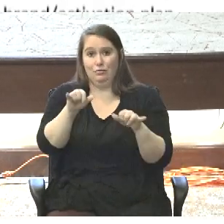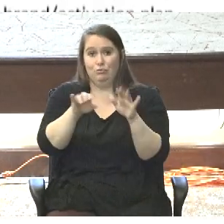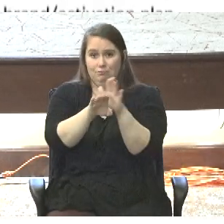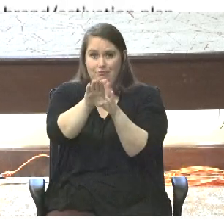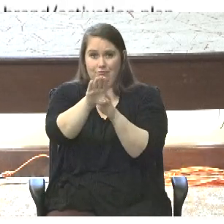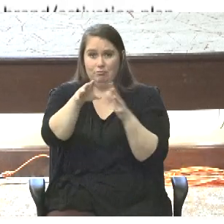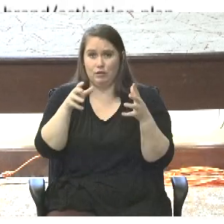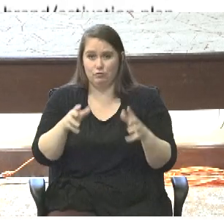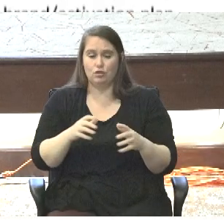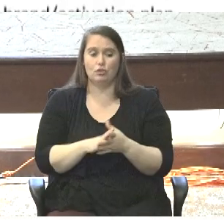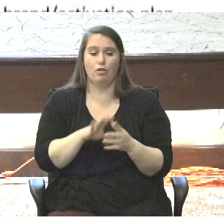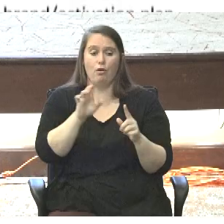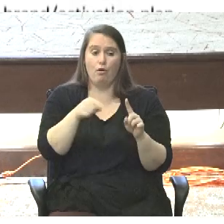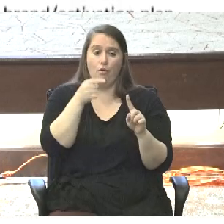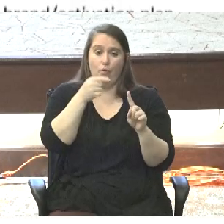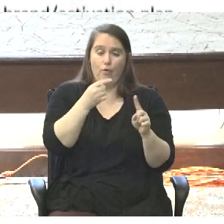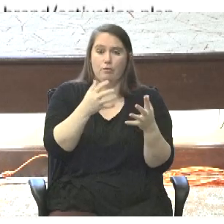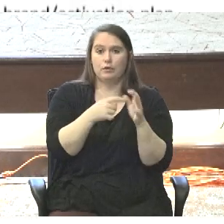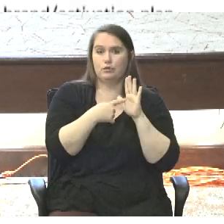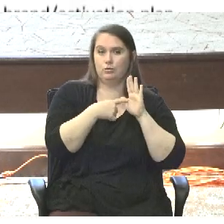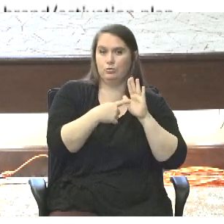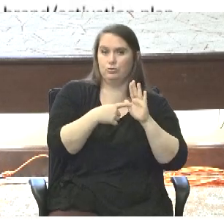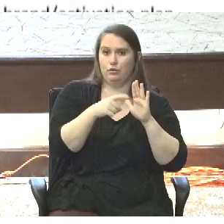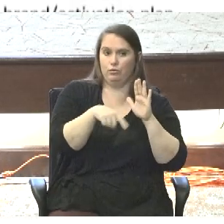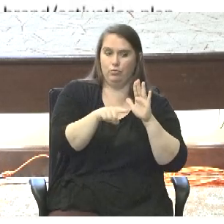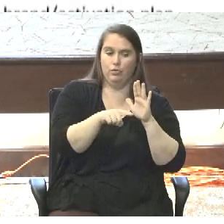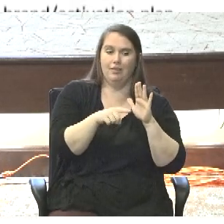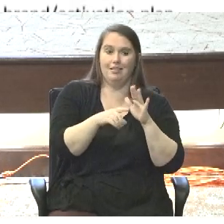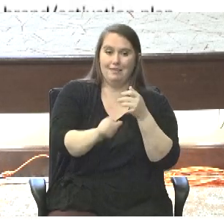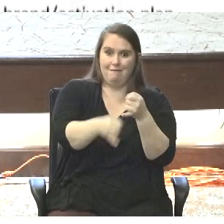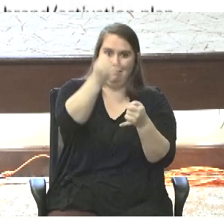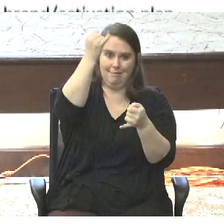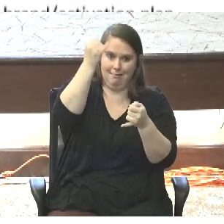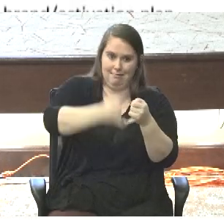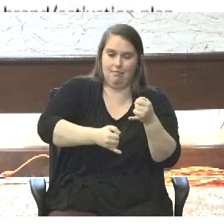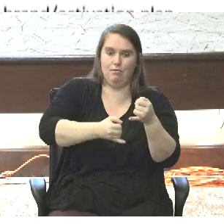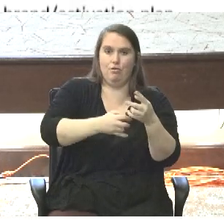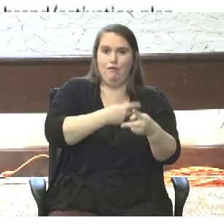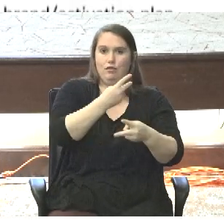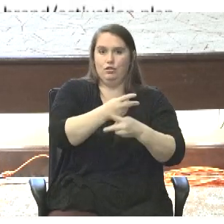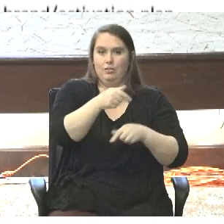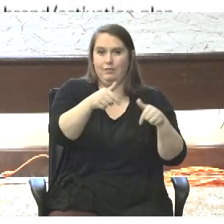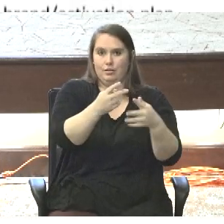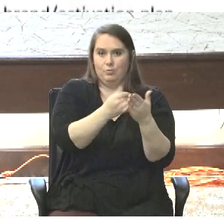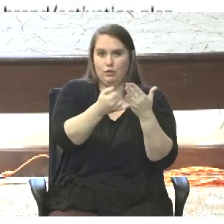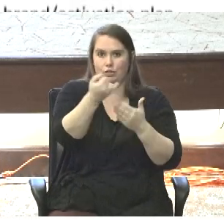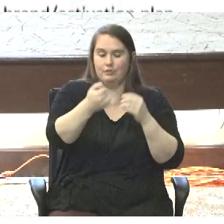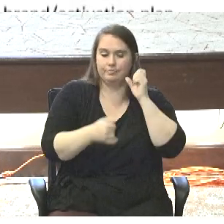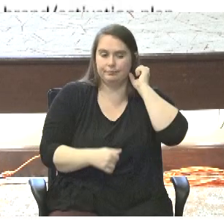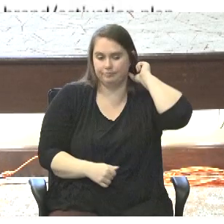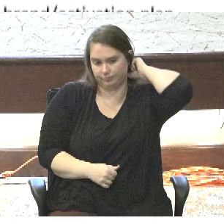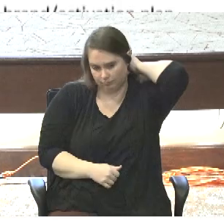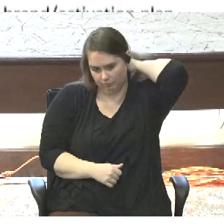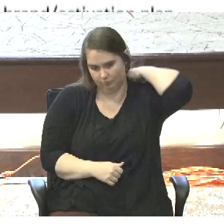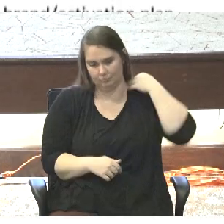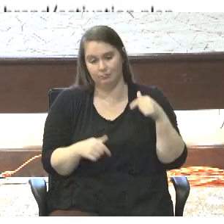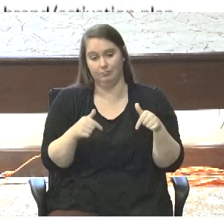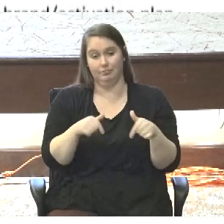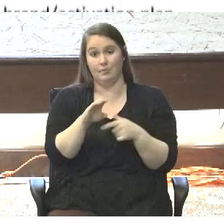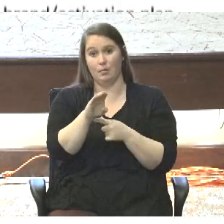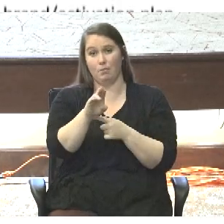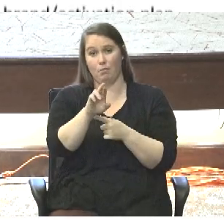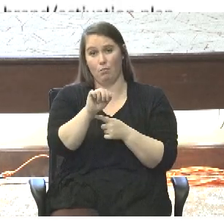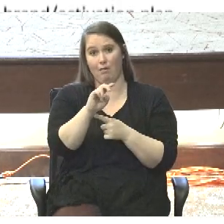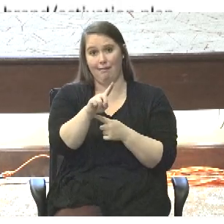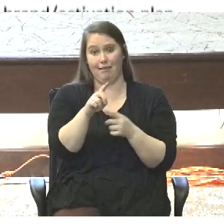to really show you guys at the end final version of this project how that brand can be produced